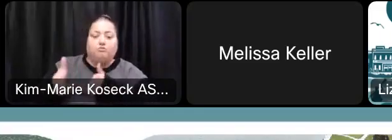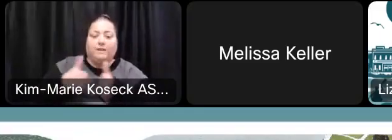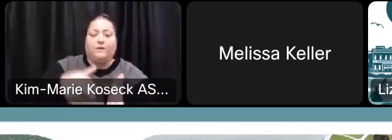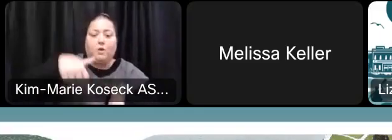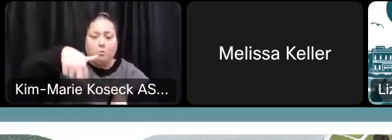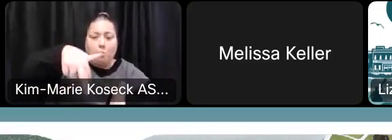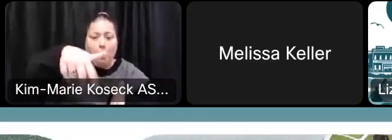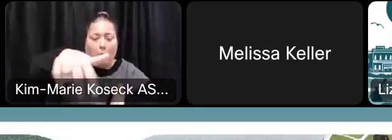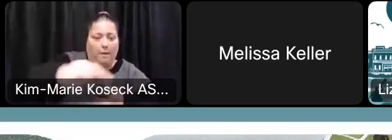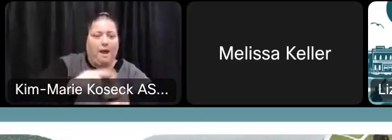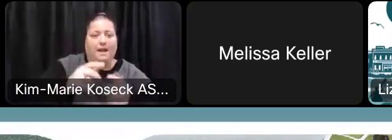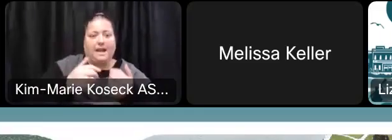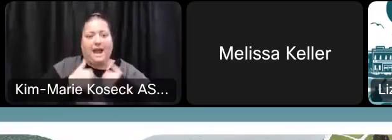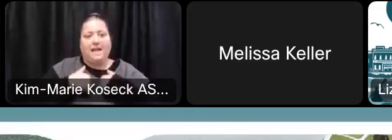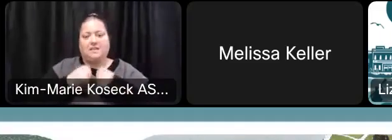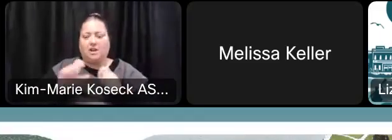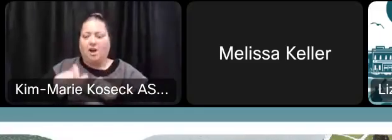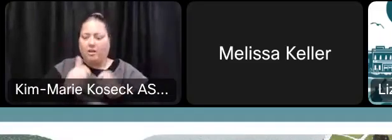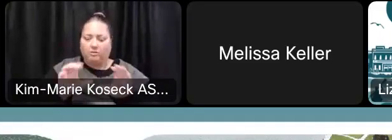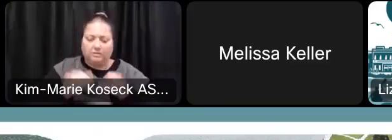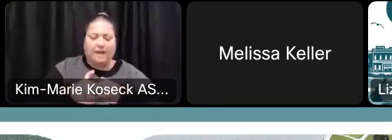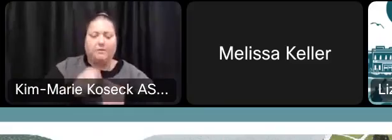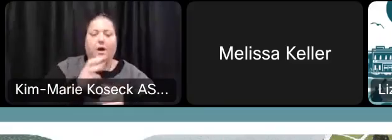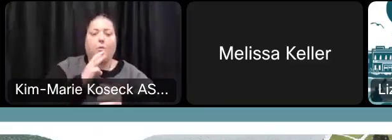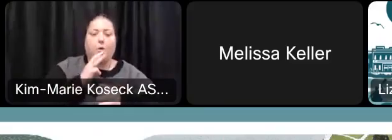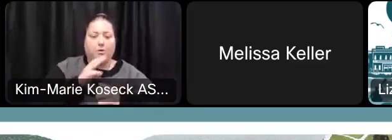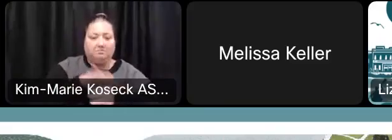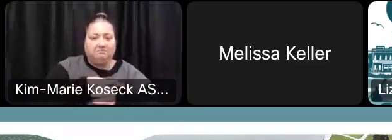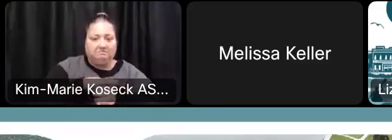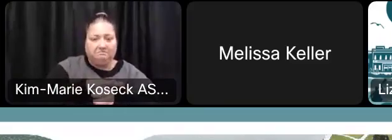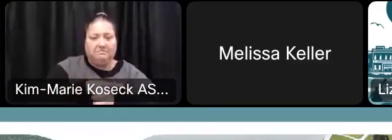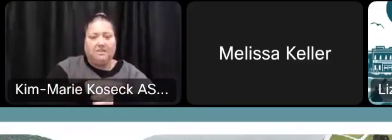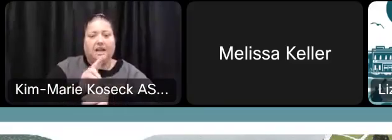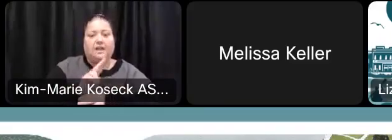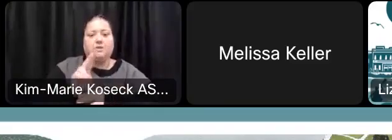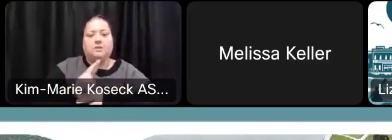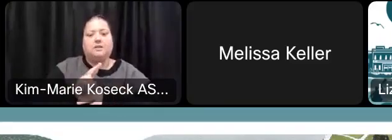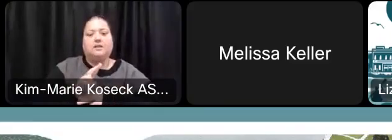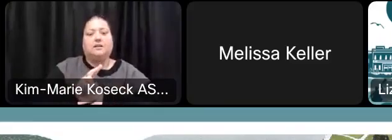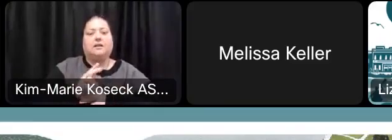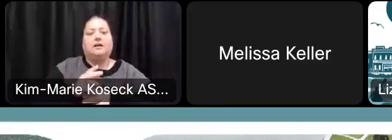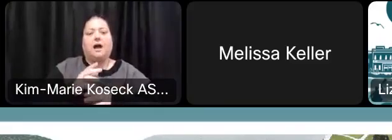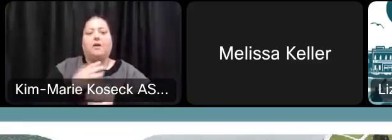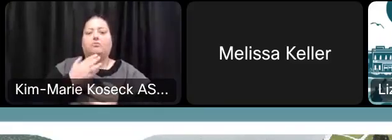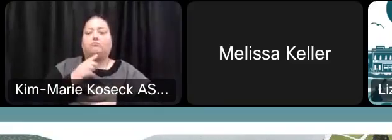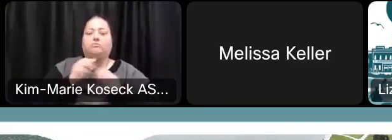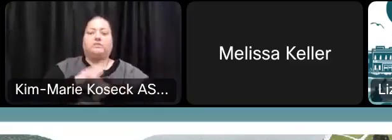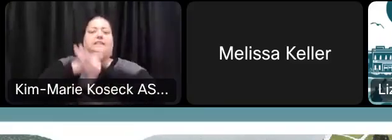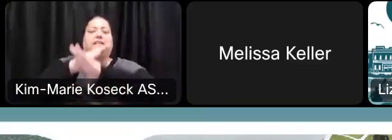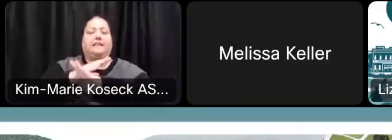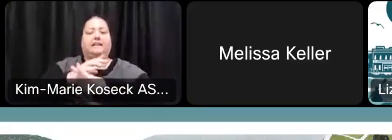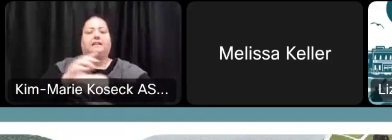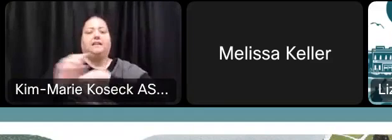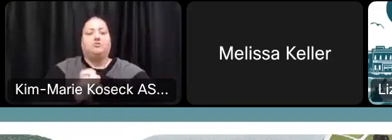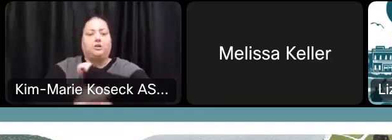investments, but it just provides another gathering space on the water that also serves as resilient infrastructure. So that's